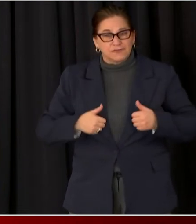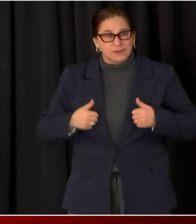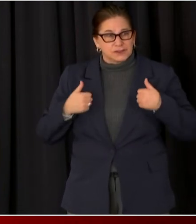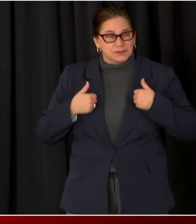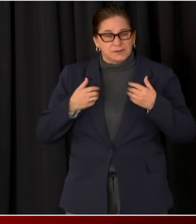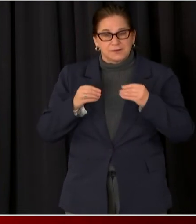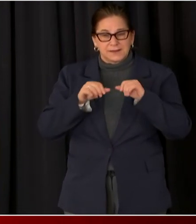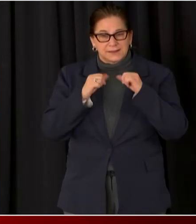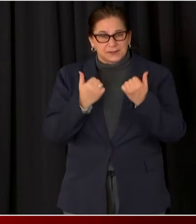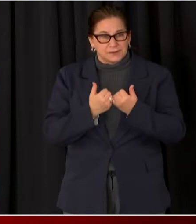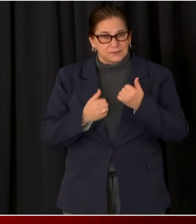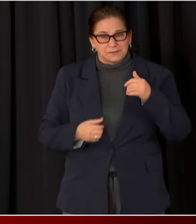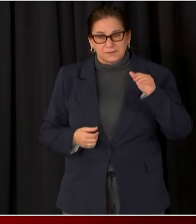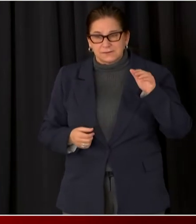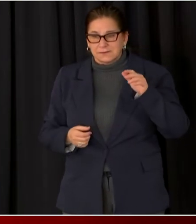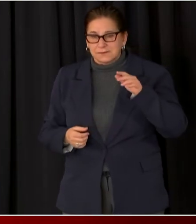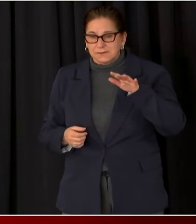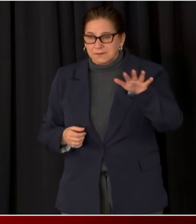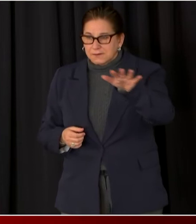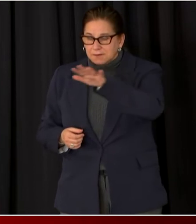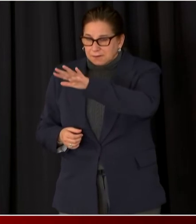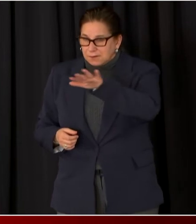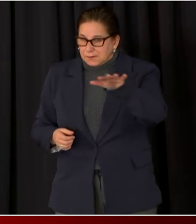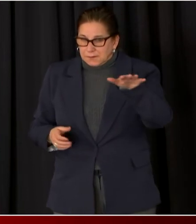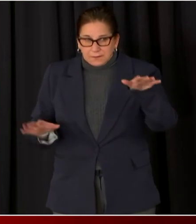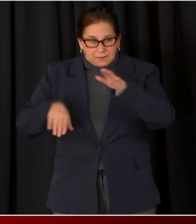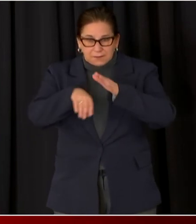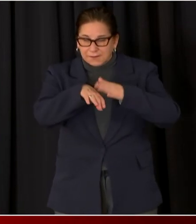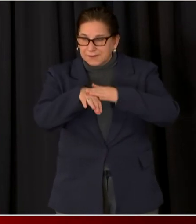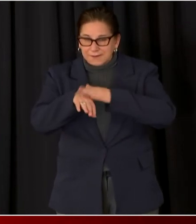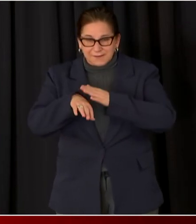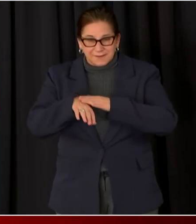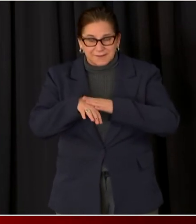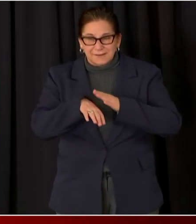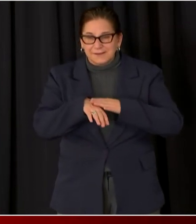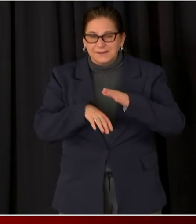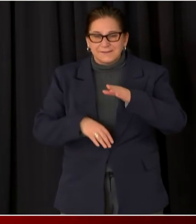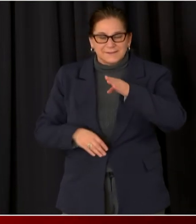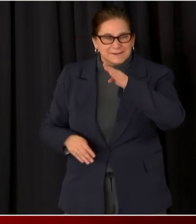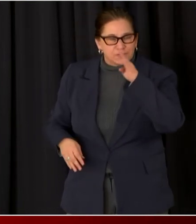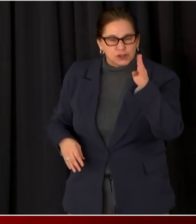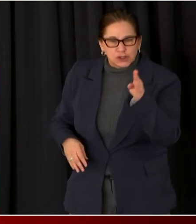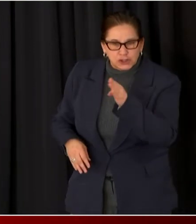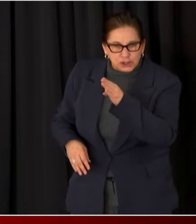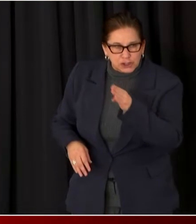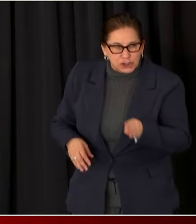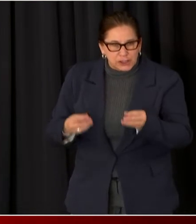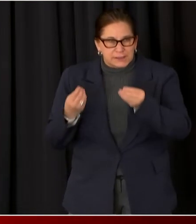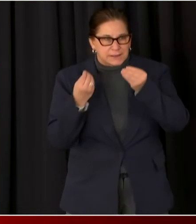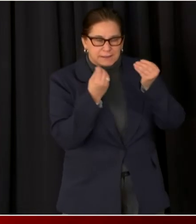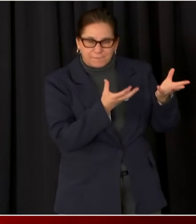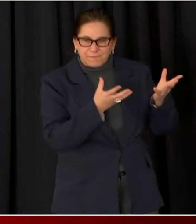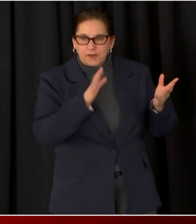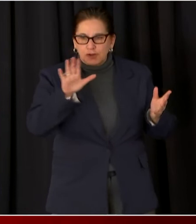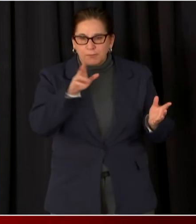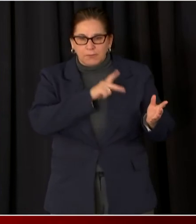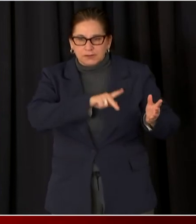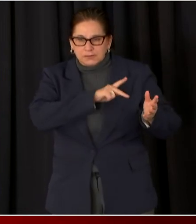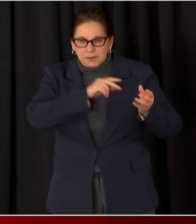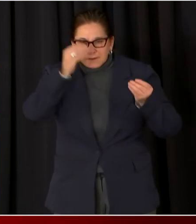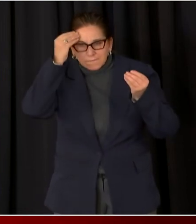trying to contact you, you should not be giving any type of personally identifiable information or Social Security numbers to